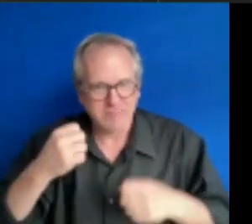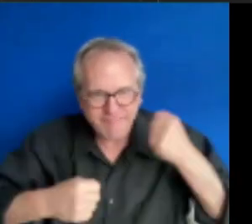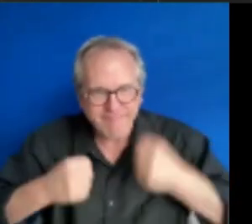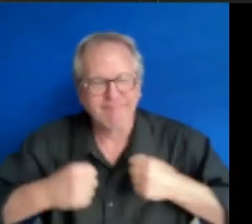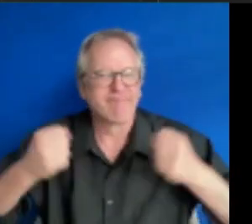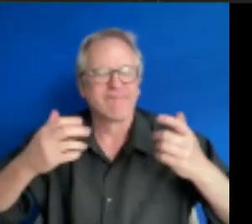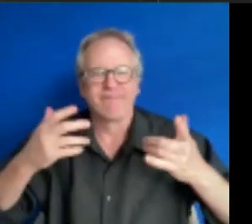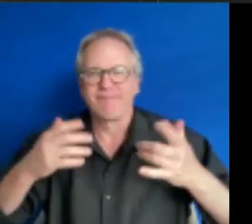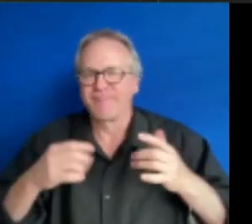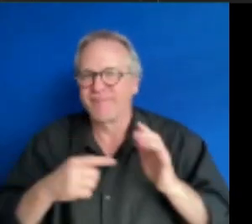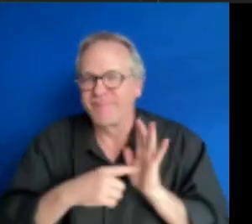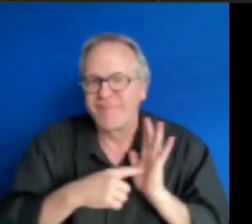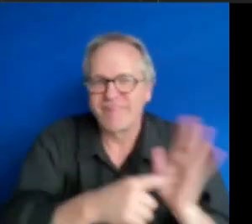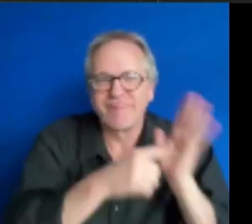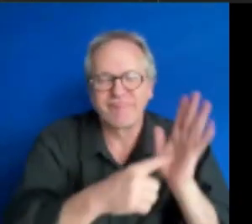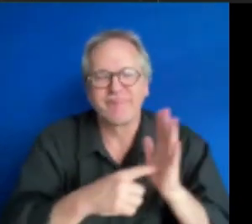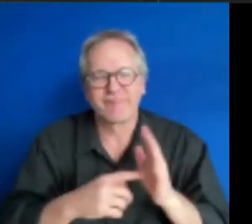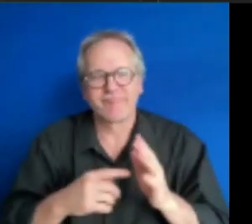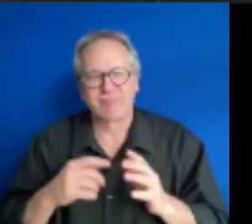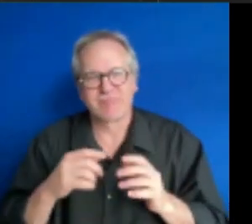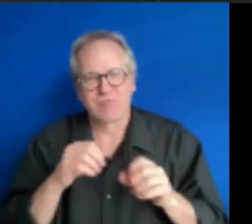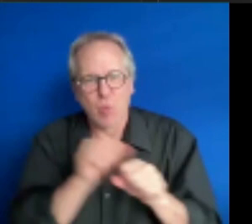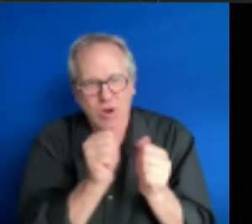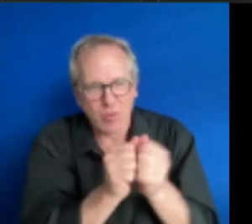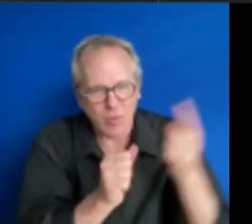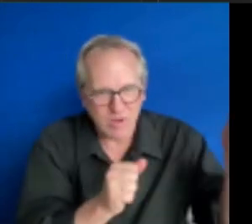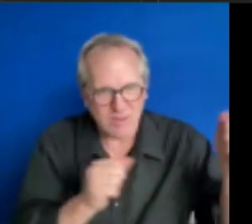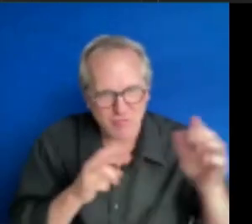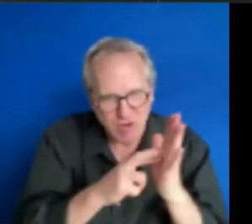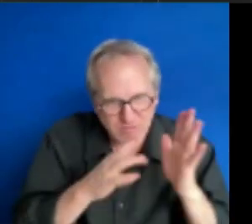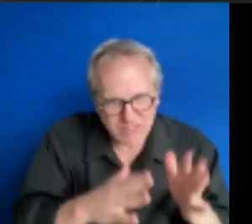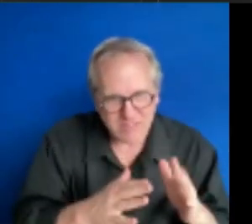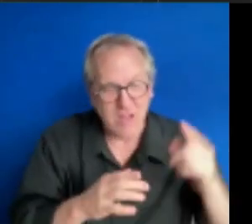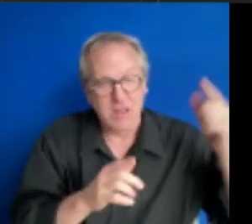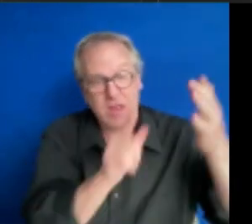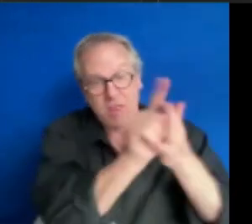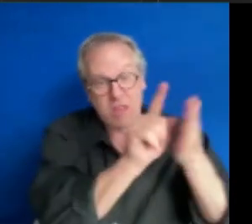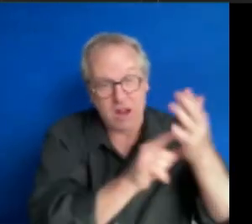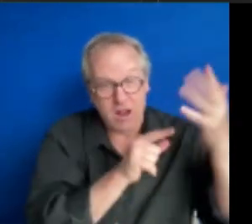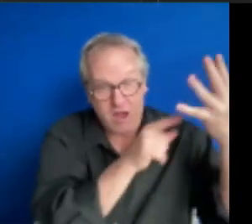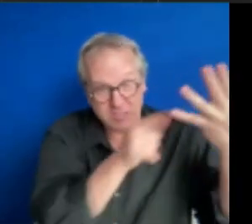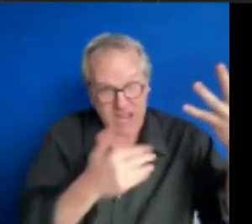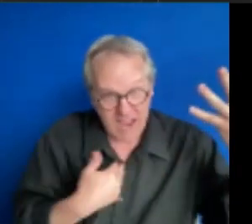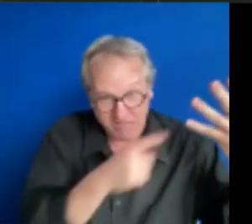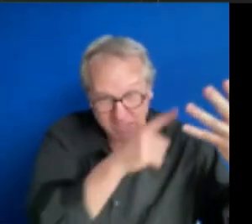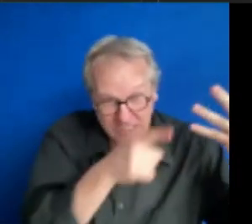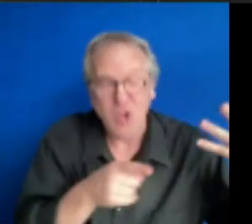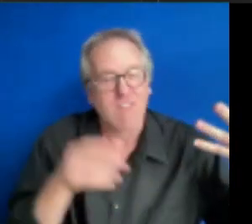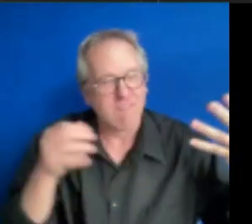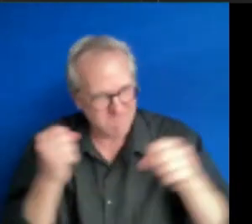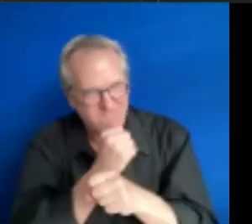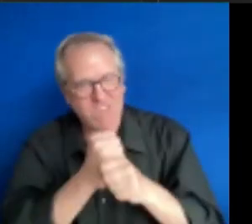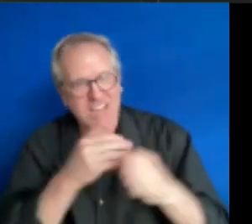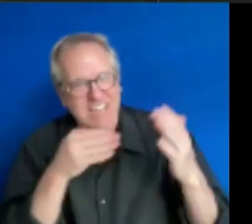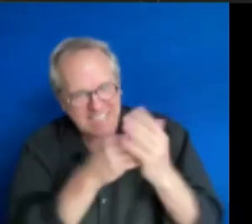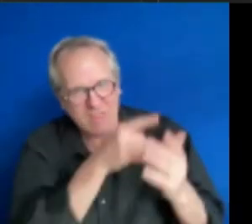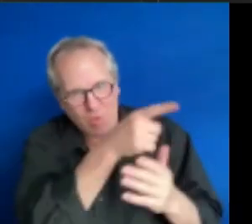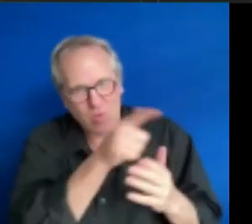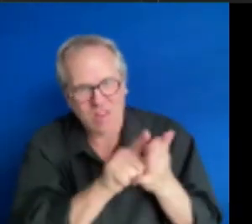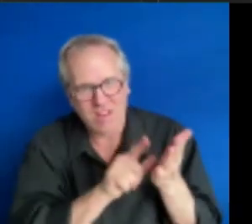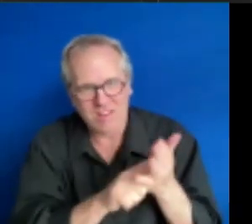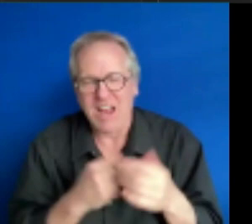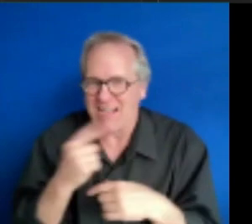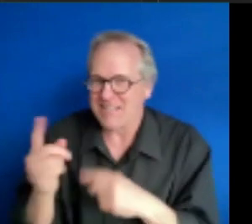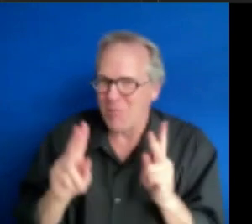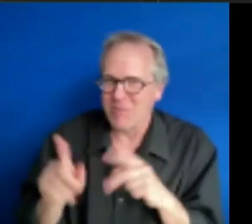making sure that we are fighting against laws. The other thing that is really always amazes people when I tell them